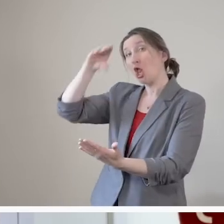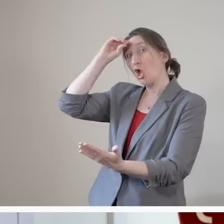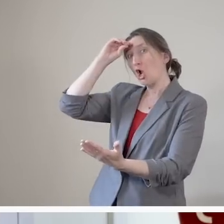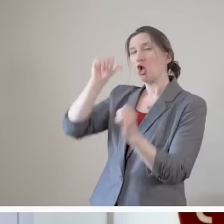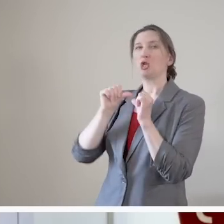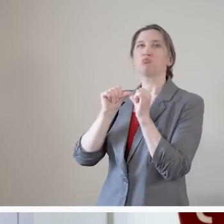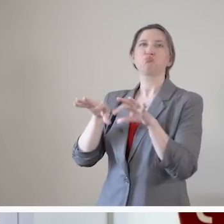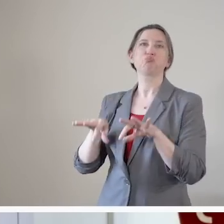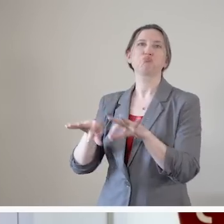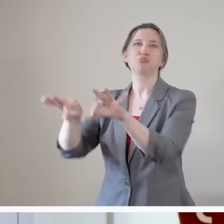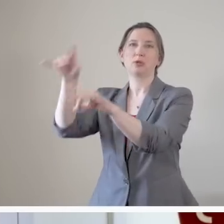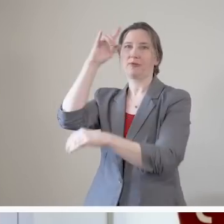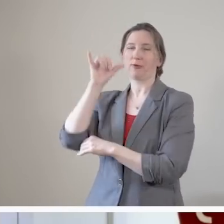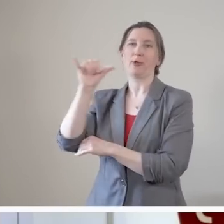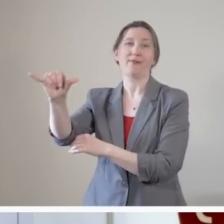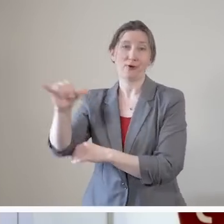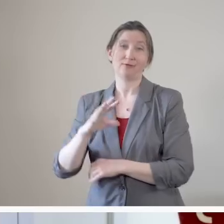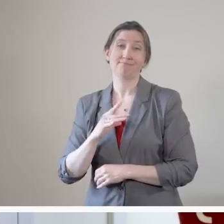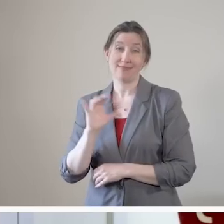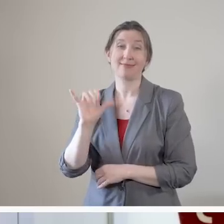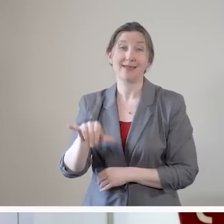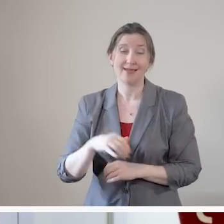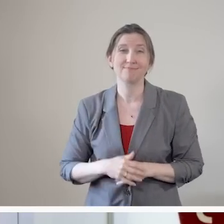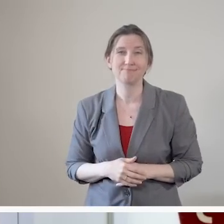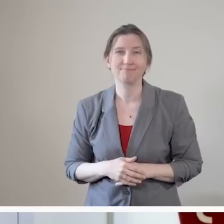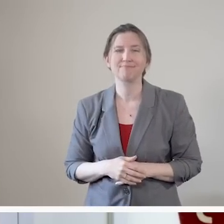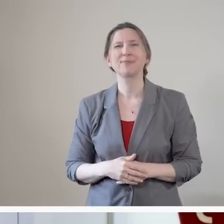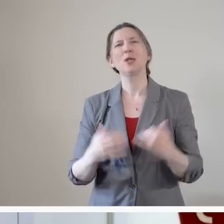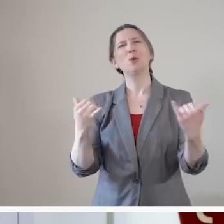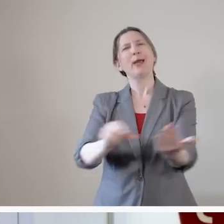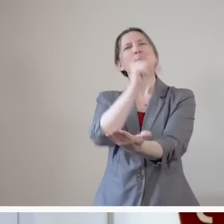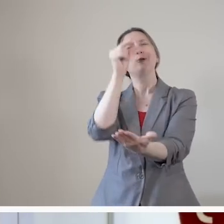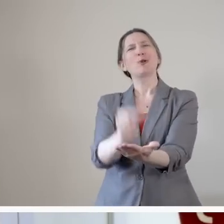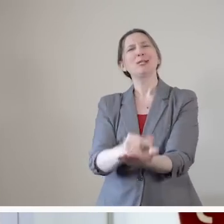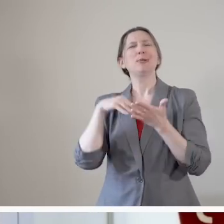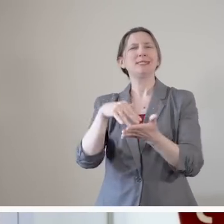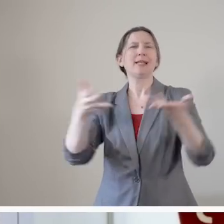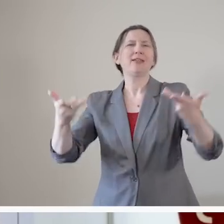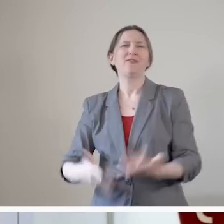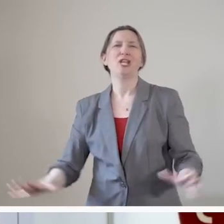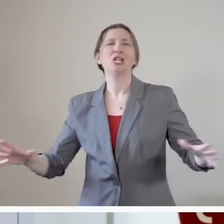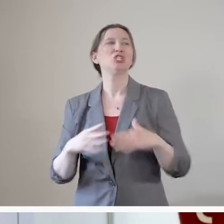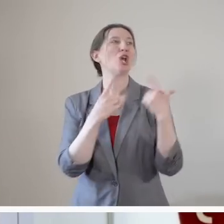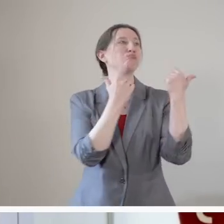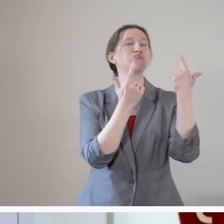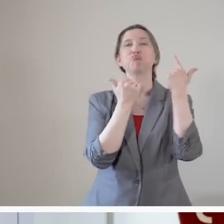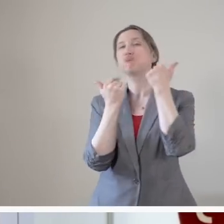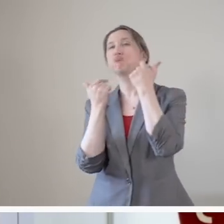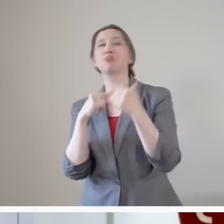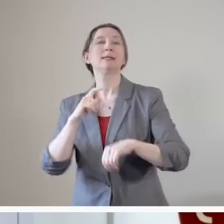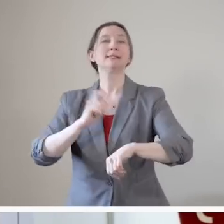live forever. That's pretty cool. So you're probably gonna have some free time on your hands. Your